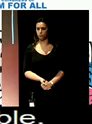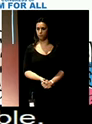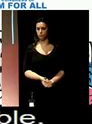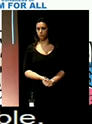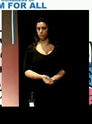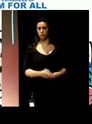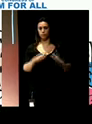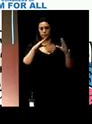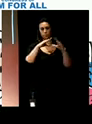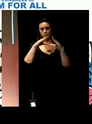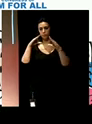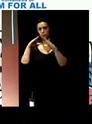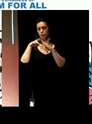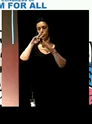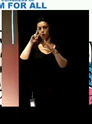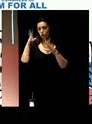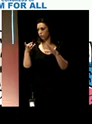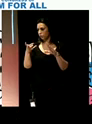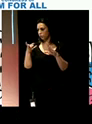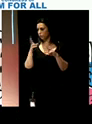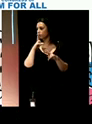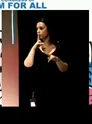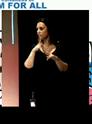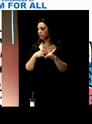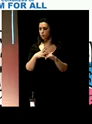this was built on the 7th century.